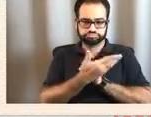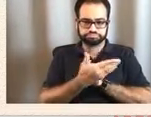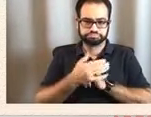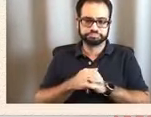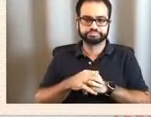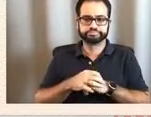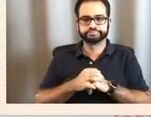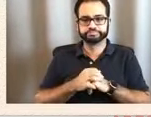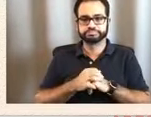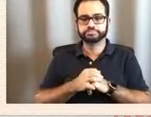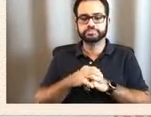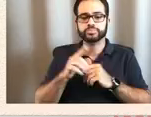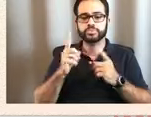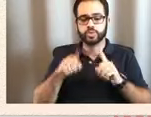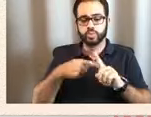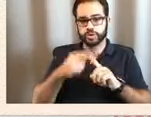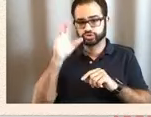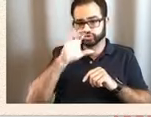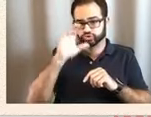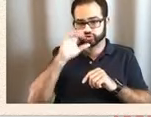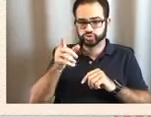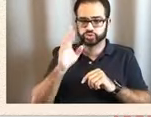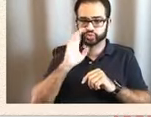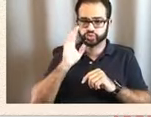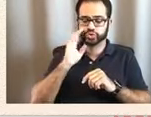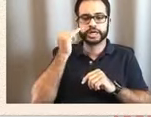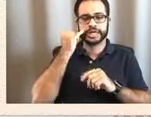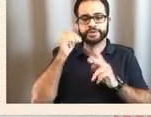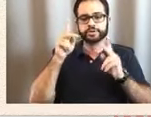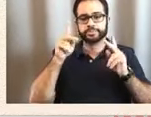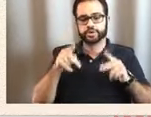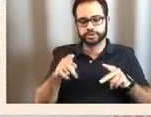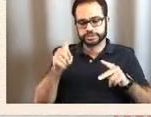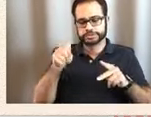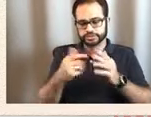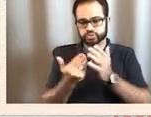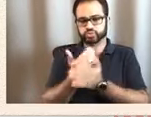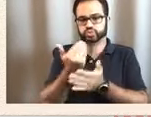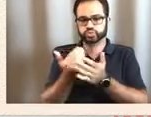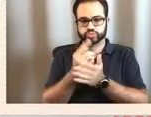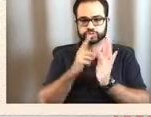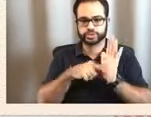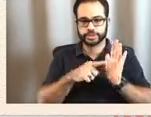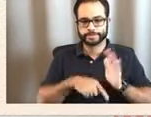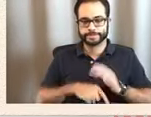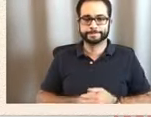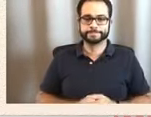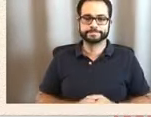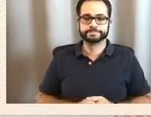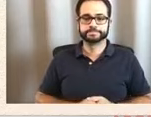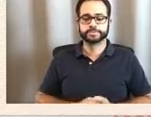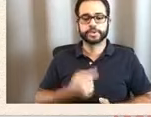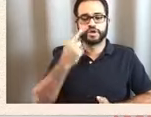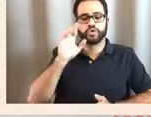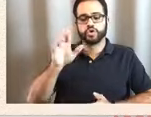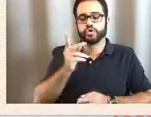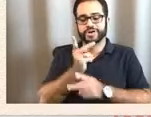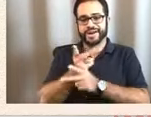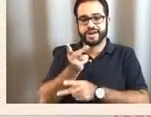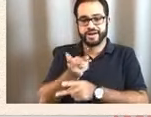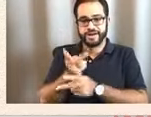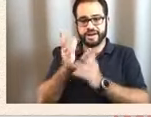Once searching, you will know if the new screening must be initiated. For your caregiver, you will be